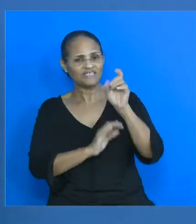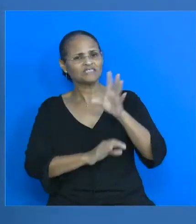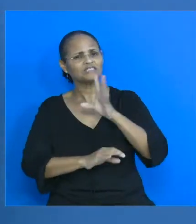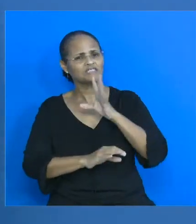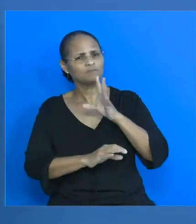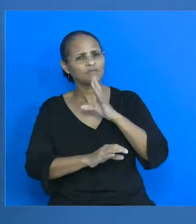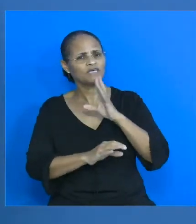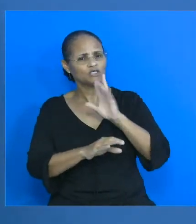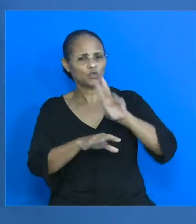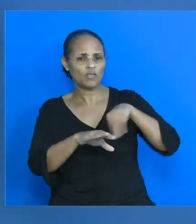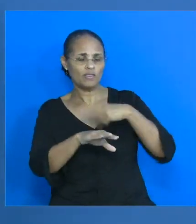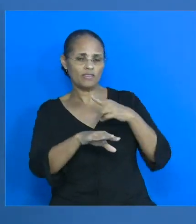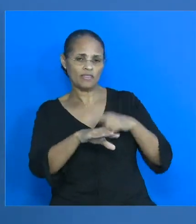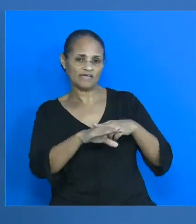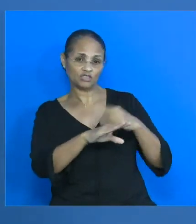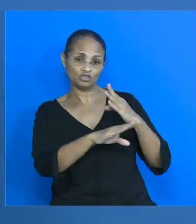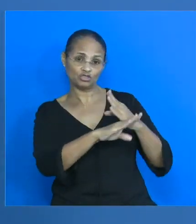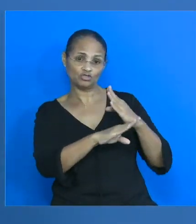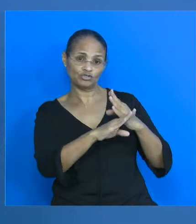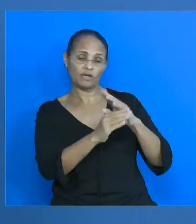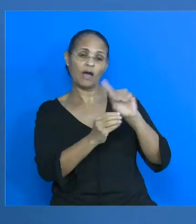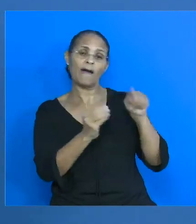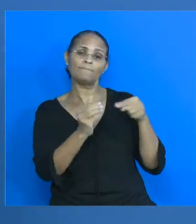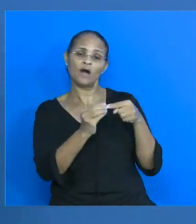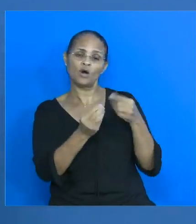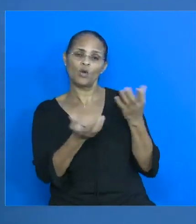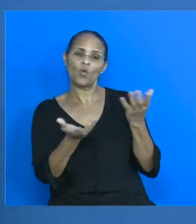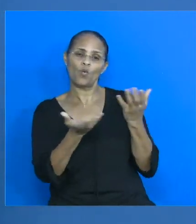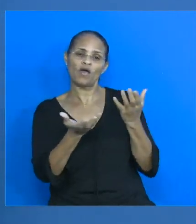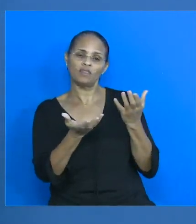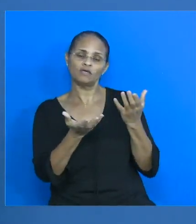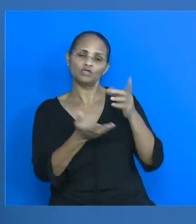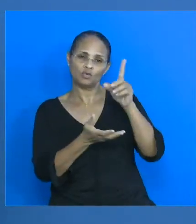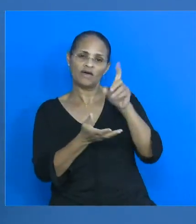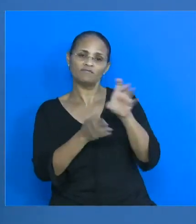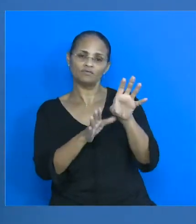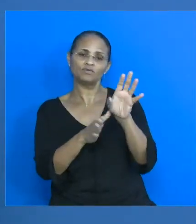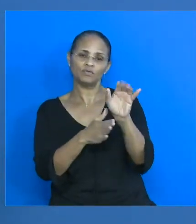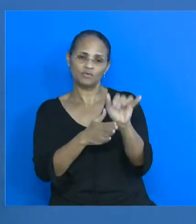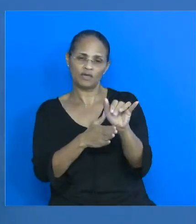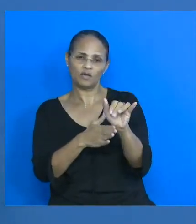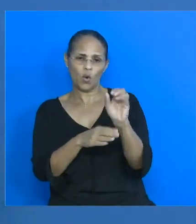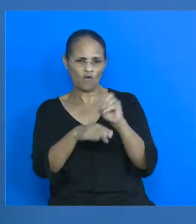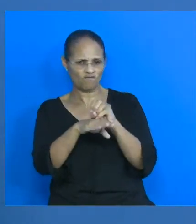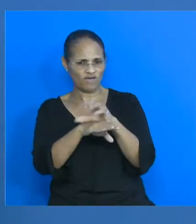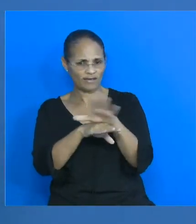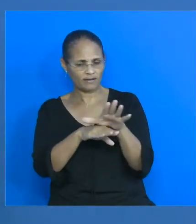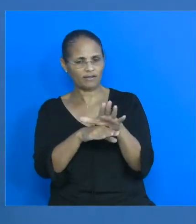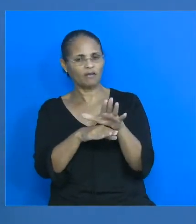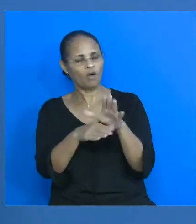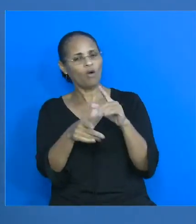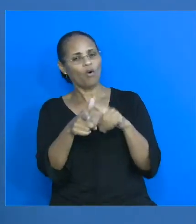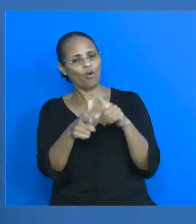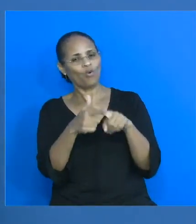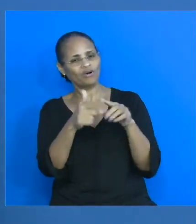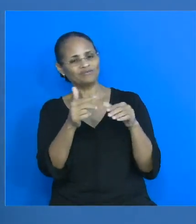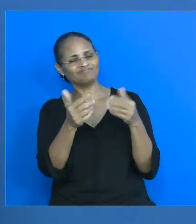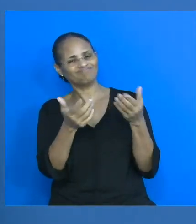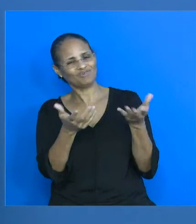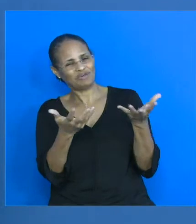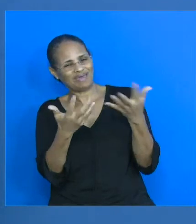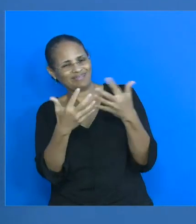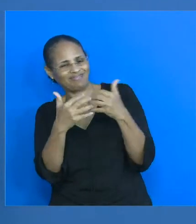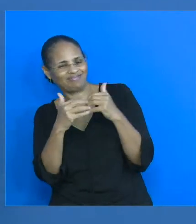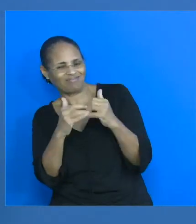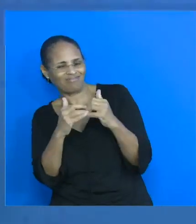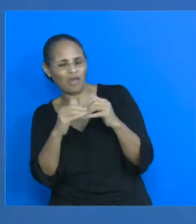directly to national security about, as to whether or not they'll be imposing this or effectively grandfathering it in. But only national security could speak best